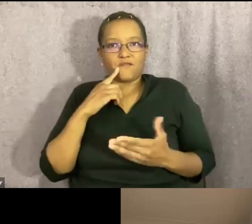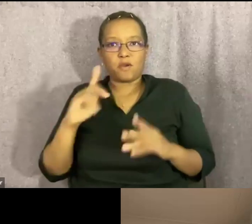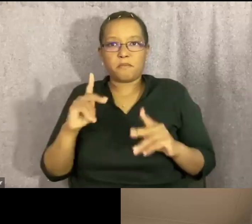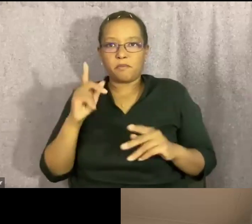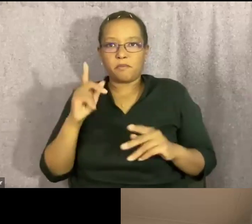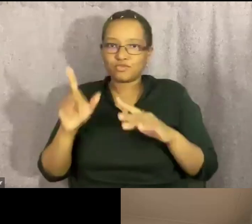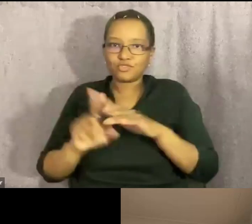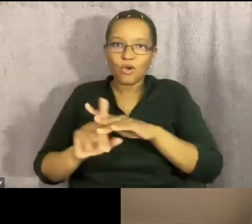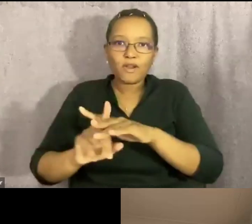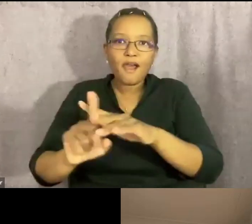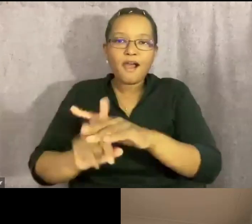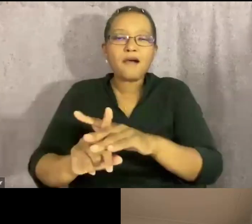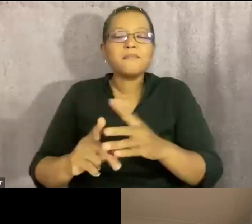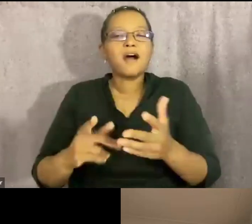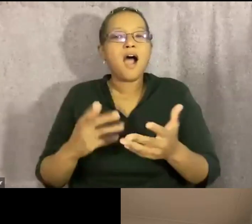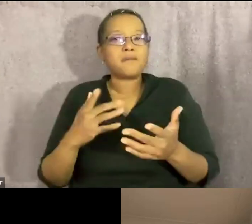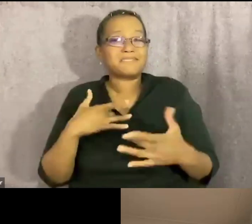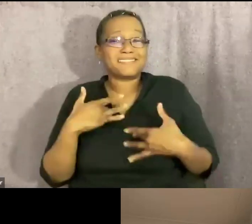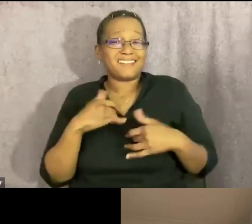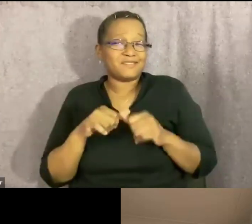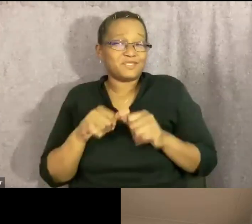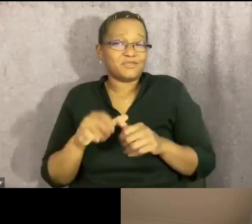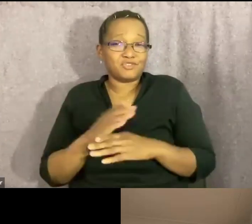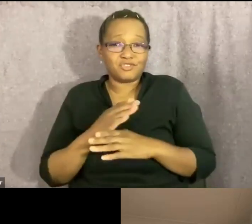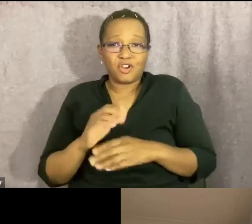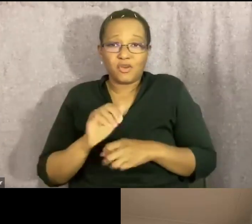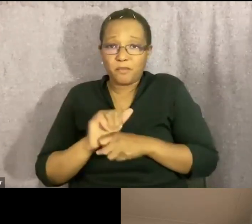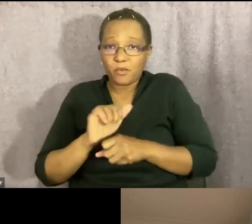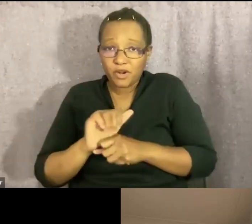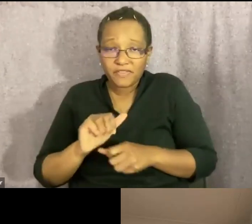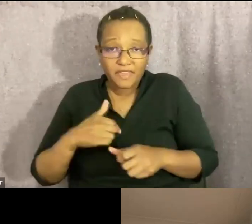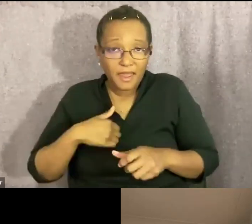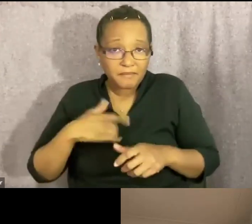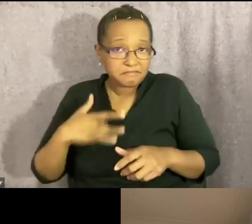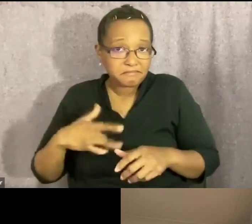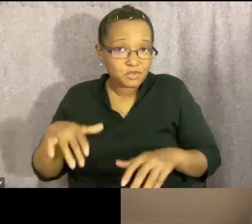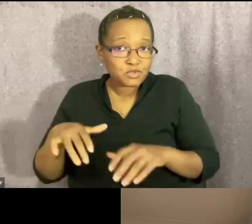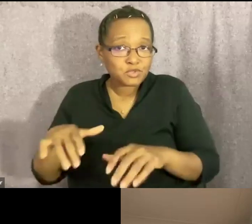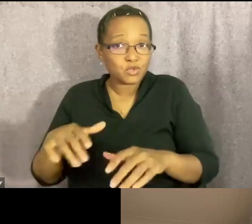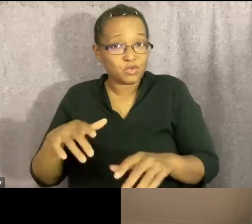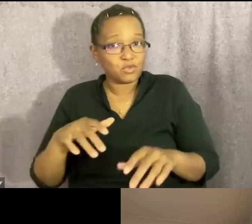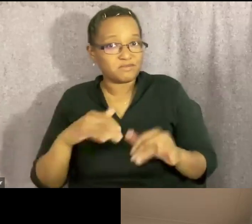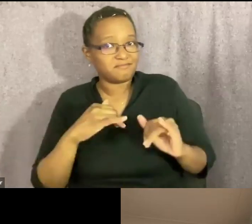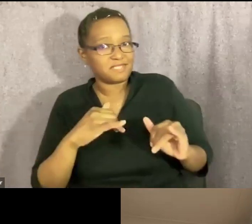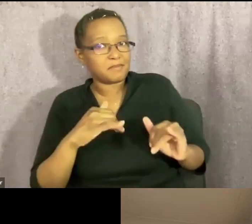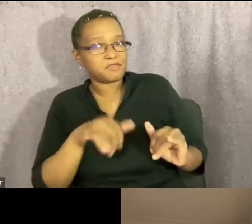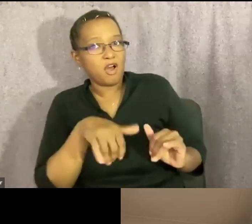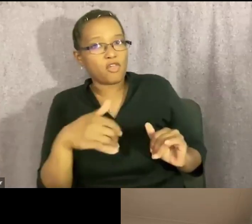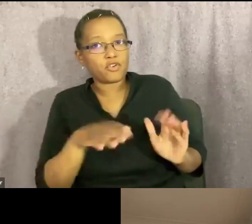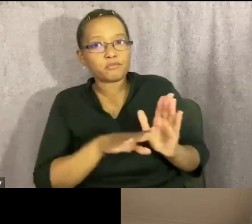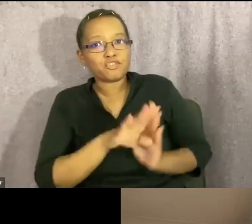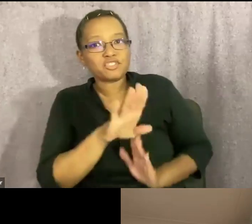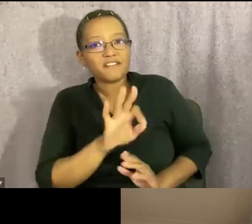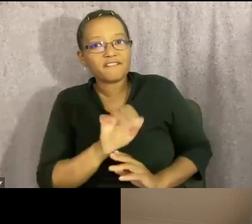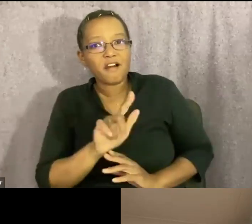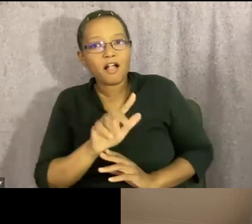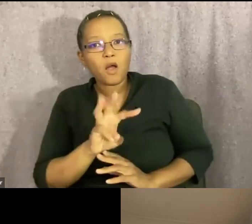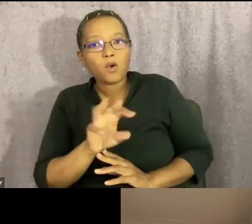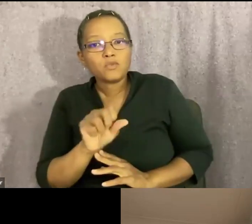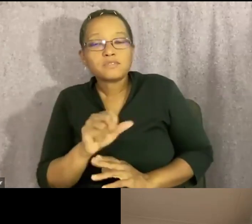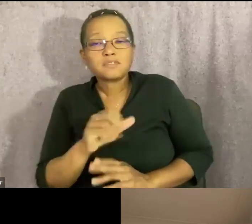On that spicy note, I would love to invite each of you to offer any kind of closing statement or thought that you would